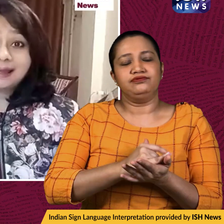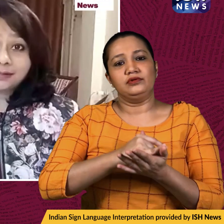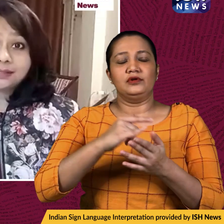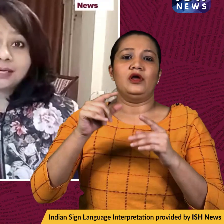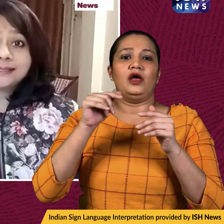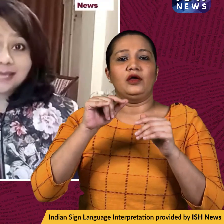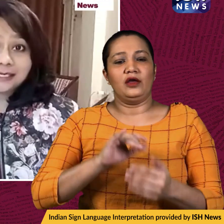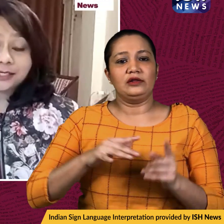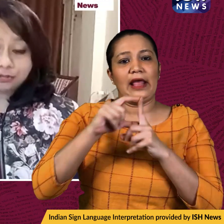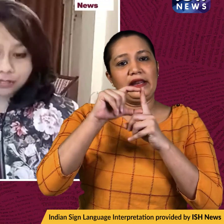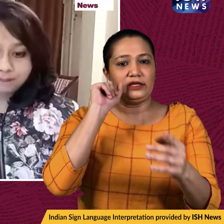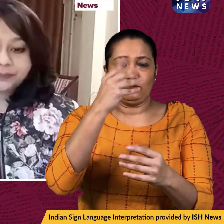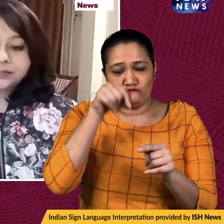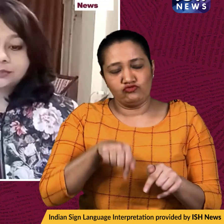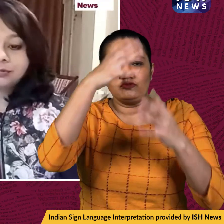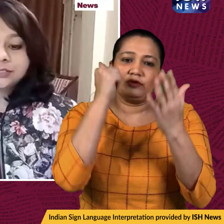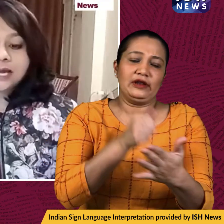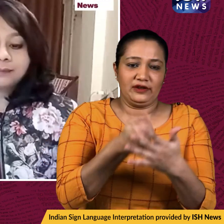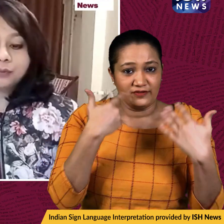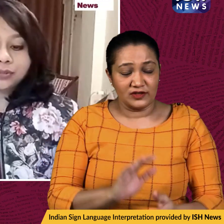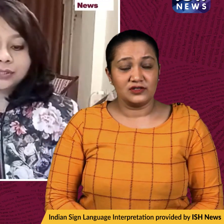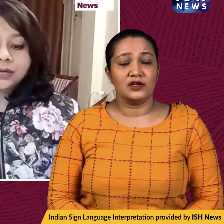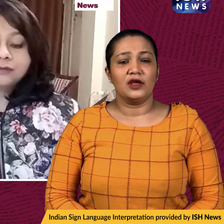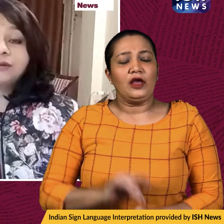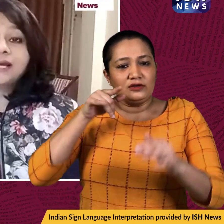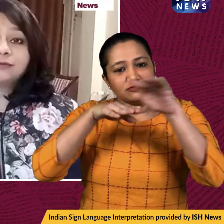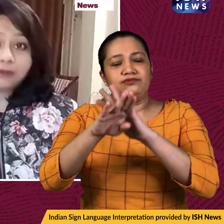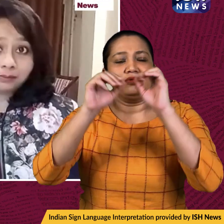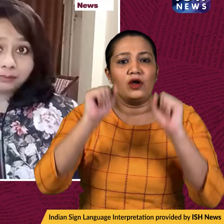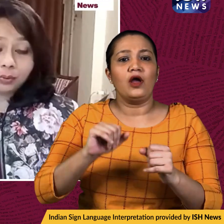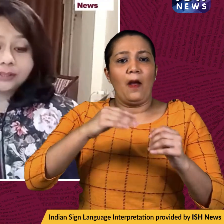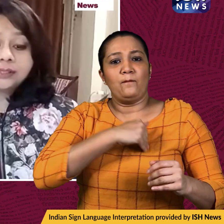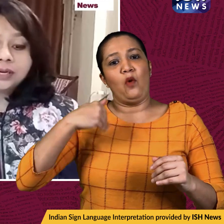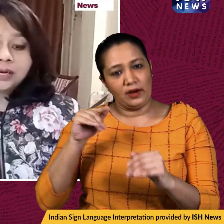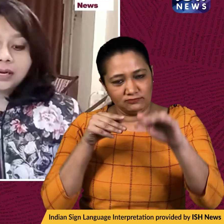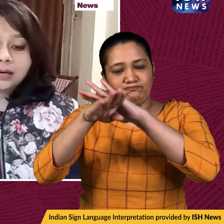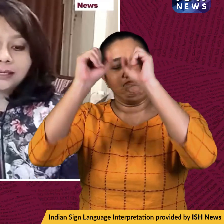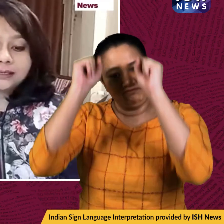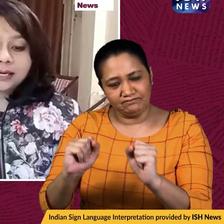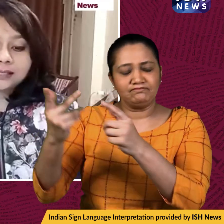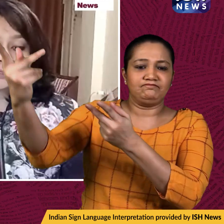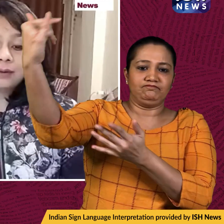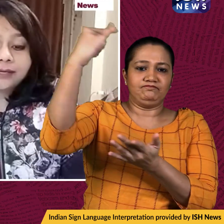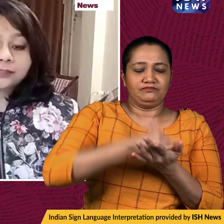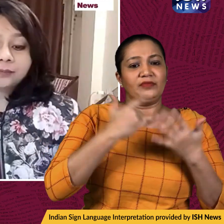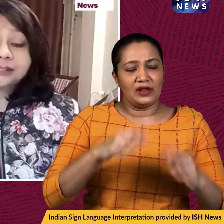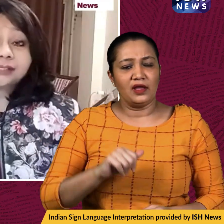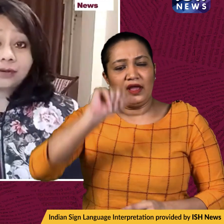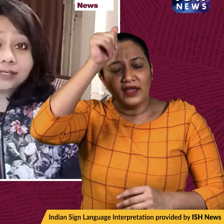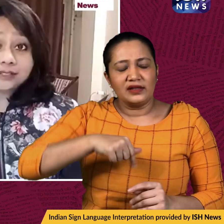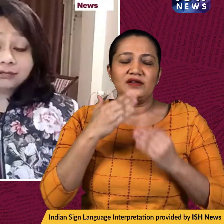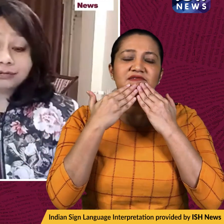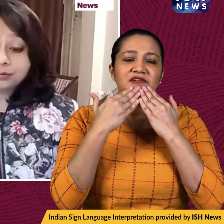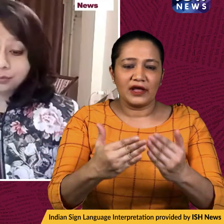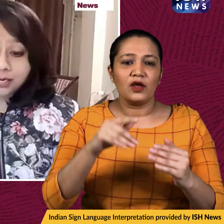has landed in Delhi today. The students had boarded the flight from Poland. India has now expressed